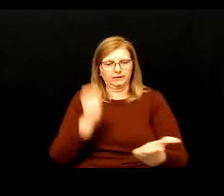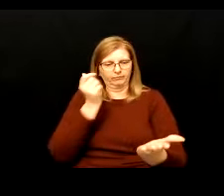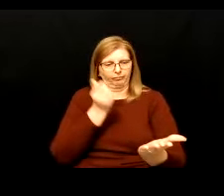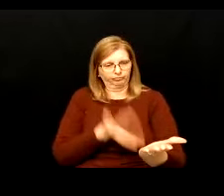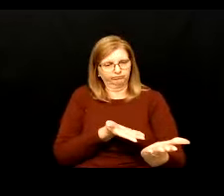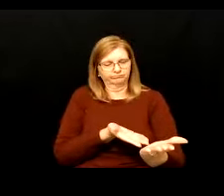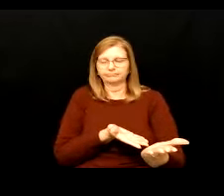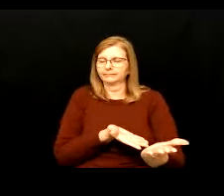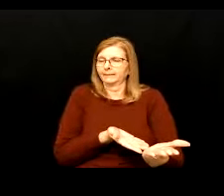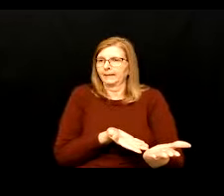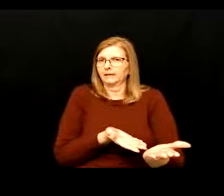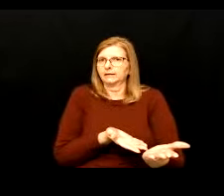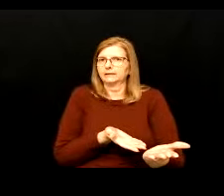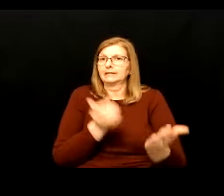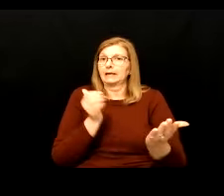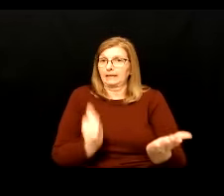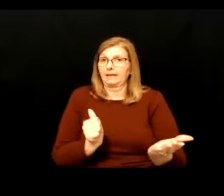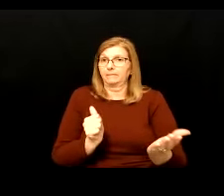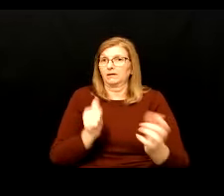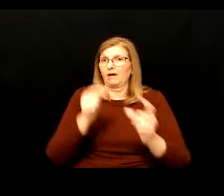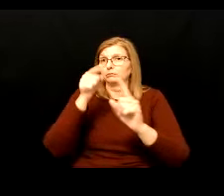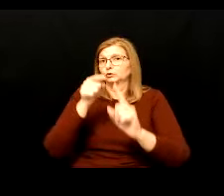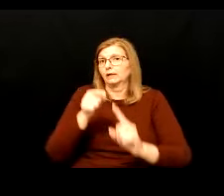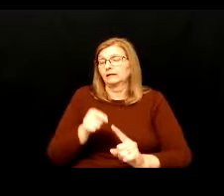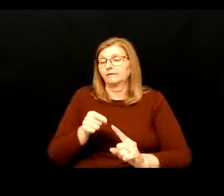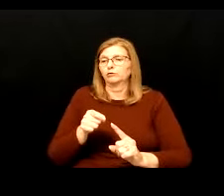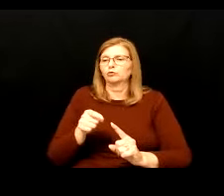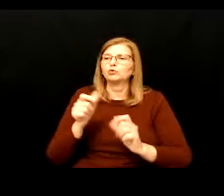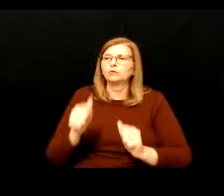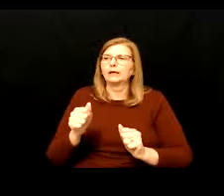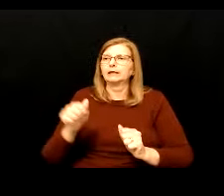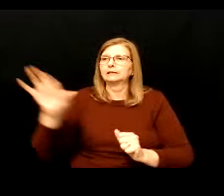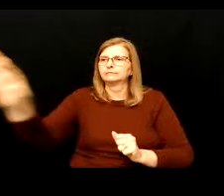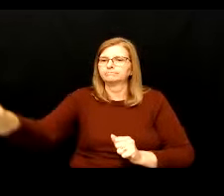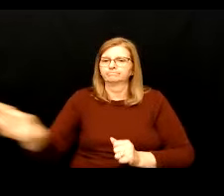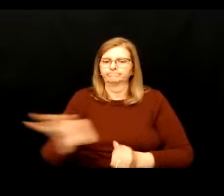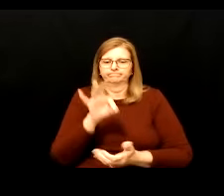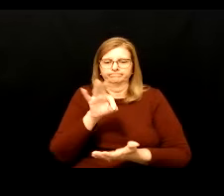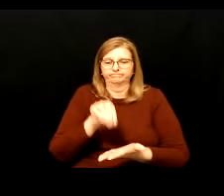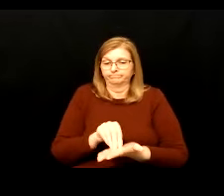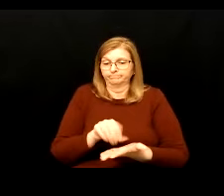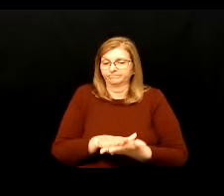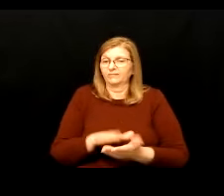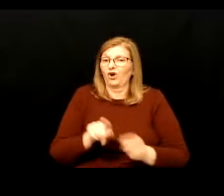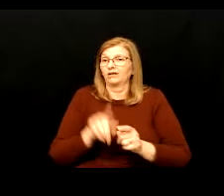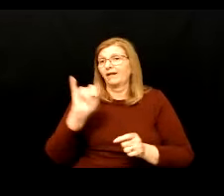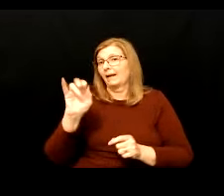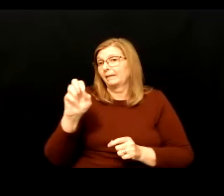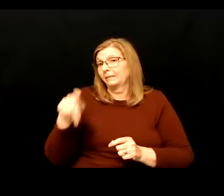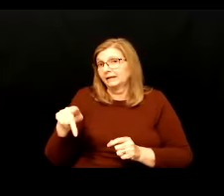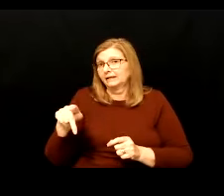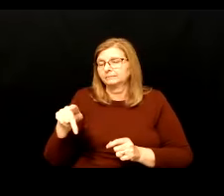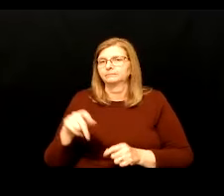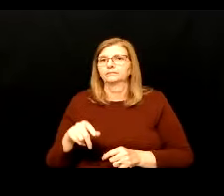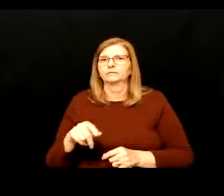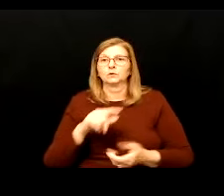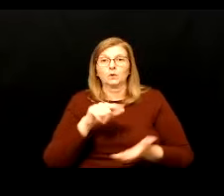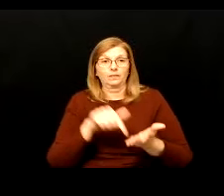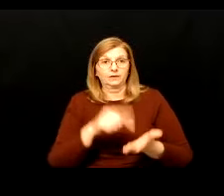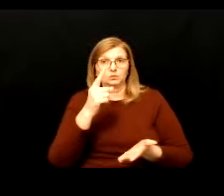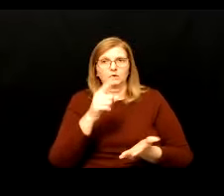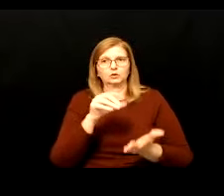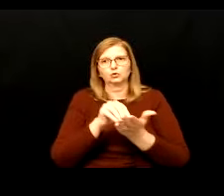because that could be an objective that you might incorporate into an IEP. And so on this one, it is a student will be